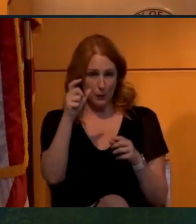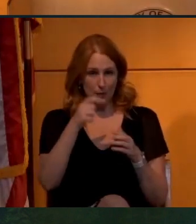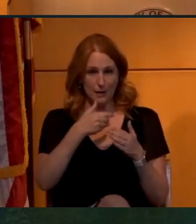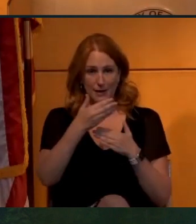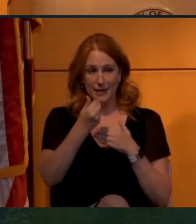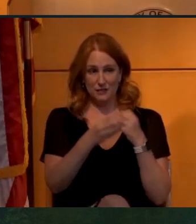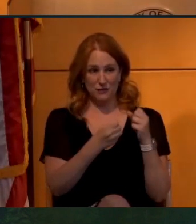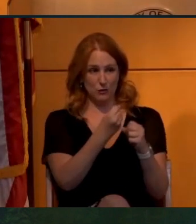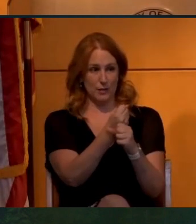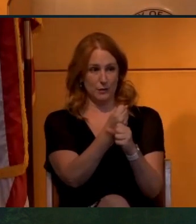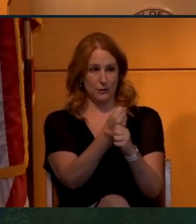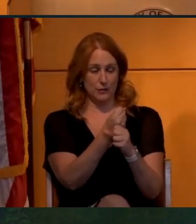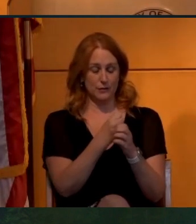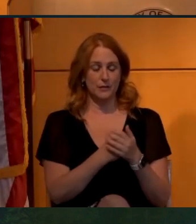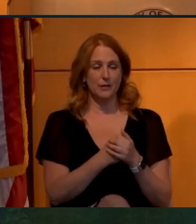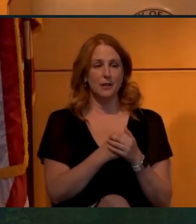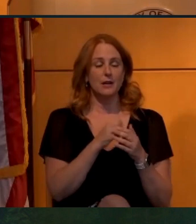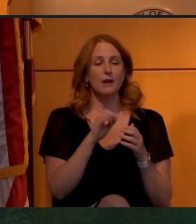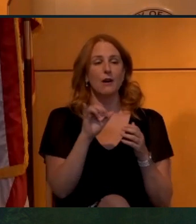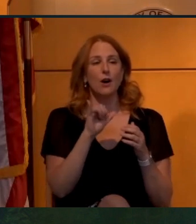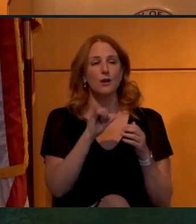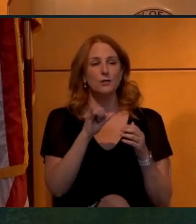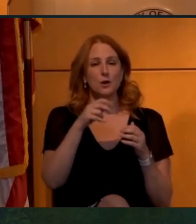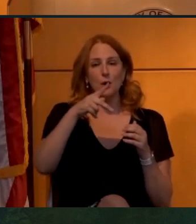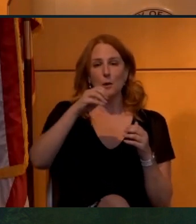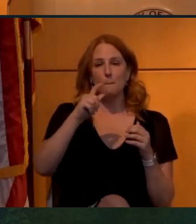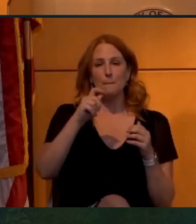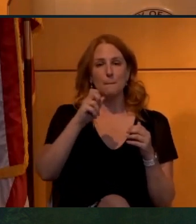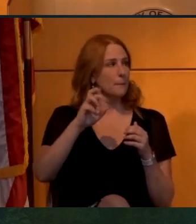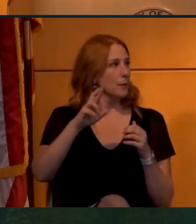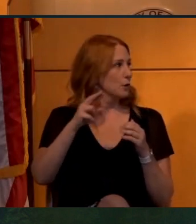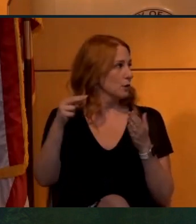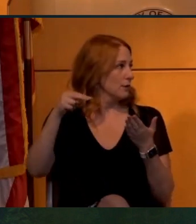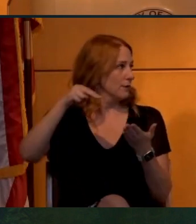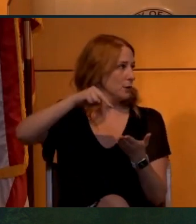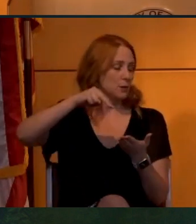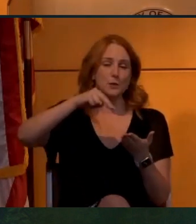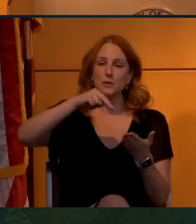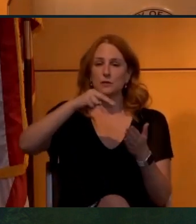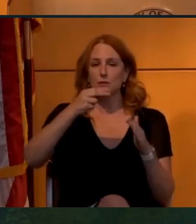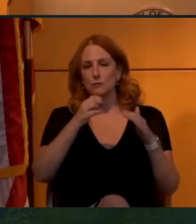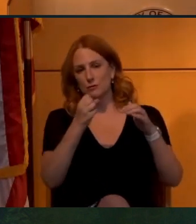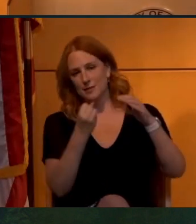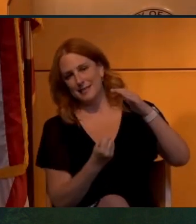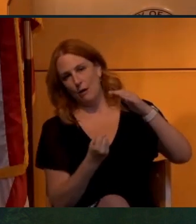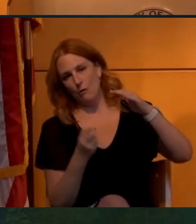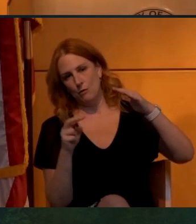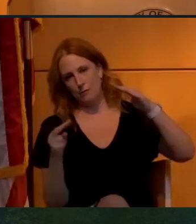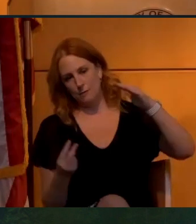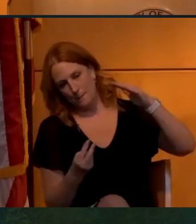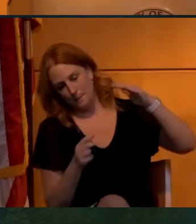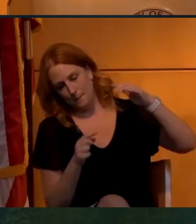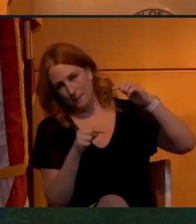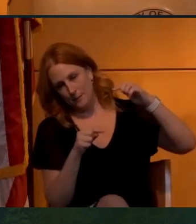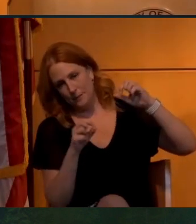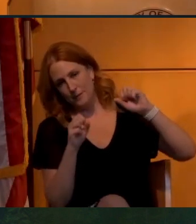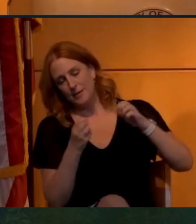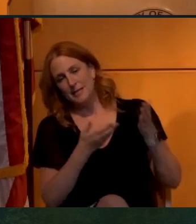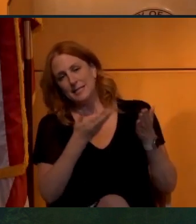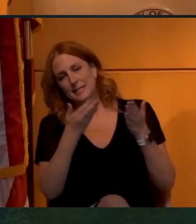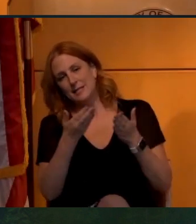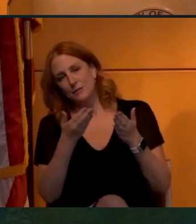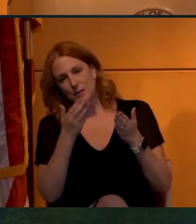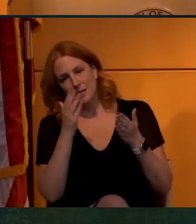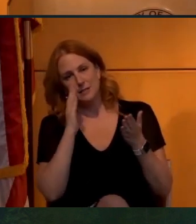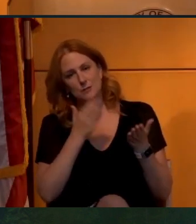few years. Also, here's a polar view. We've got several deliveries going to the South Polar region. So these deliveries will be